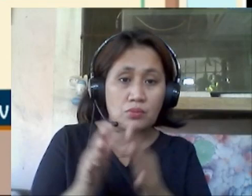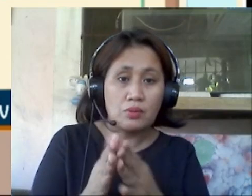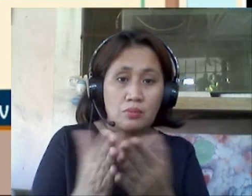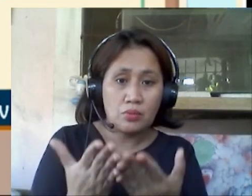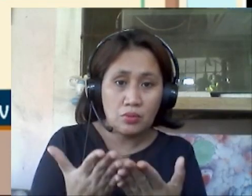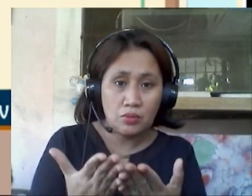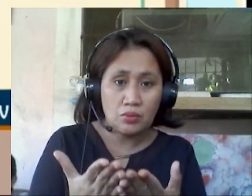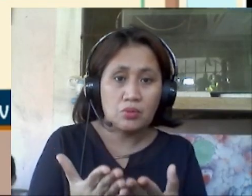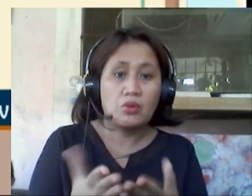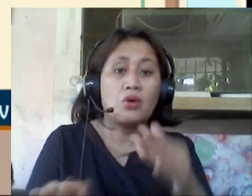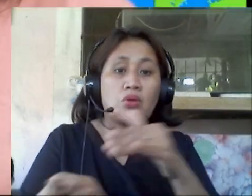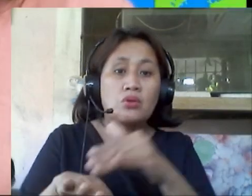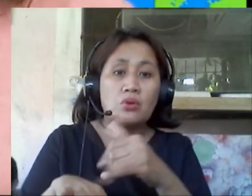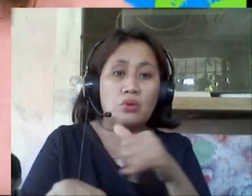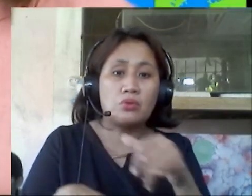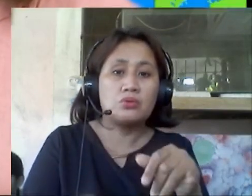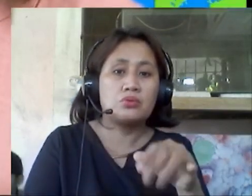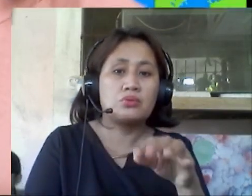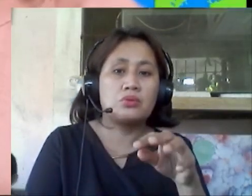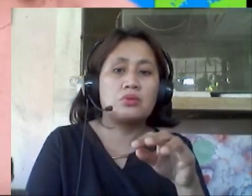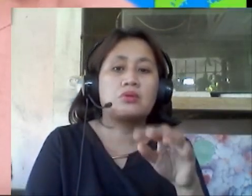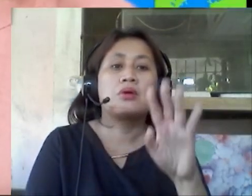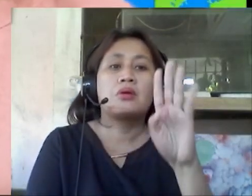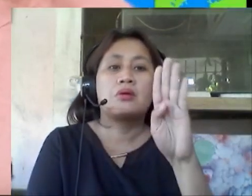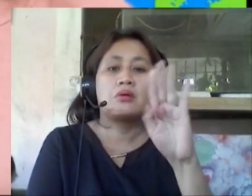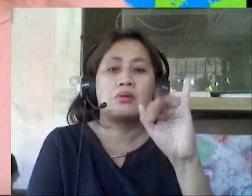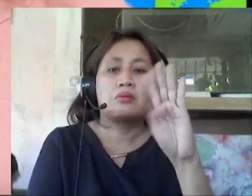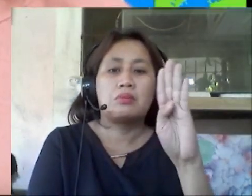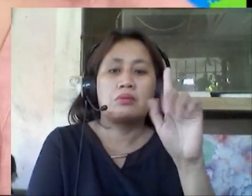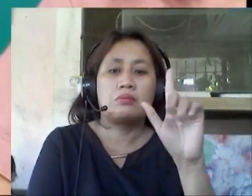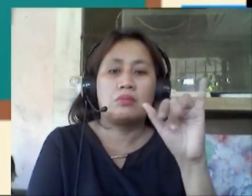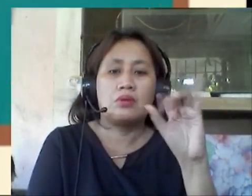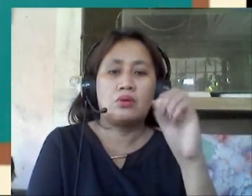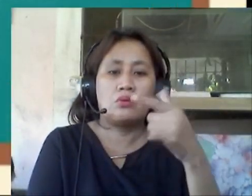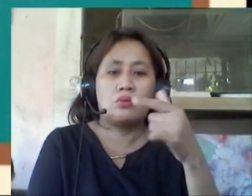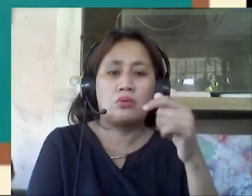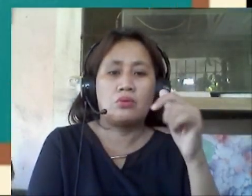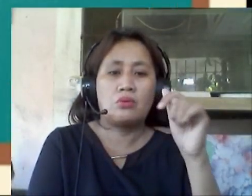a bibliography. So, what is a bibliography?